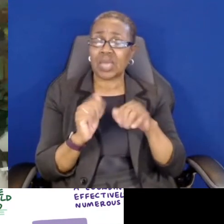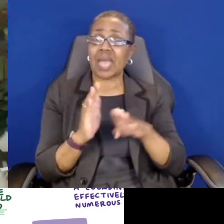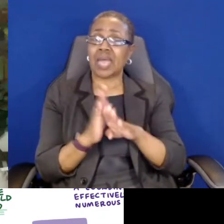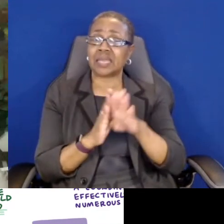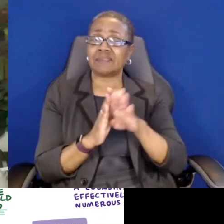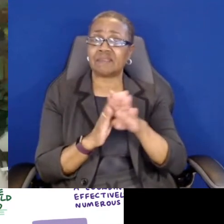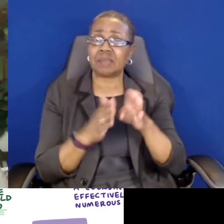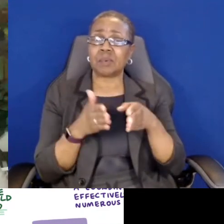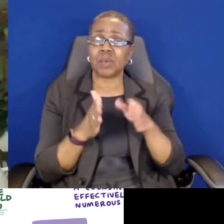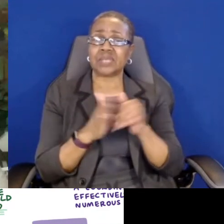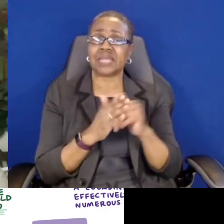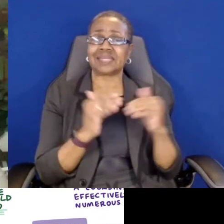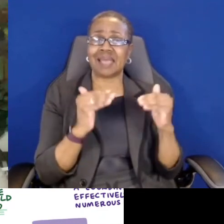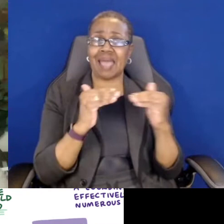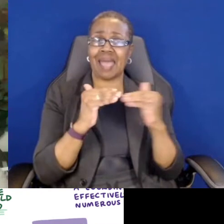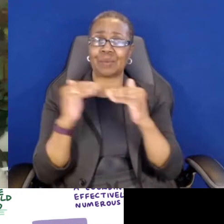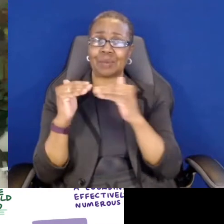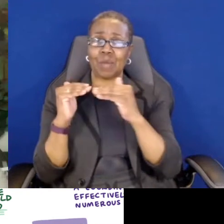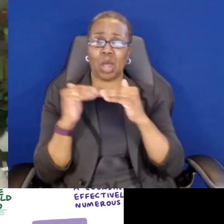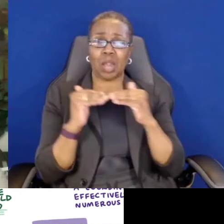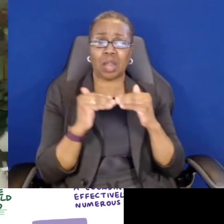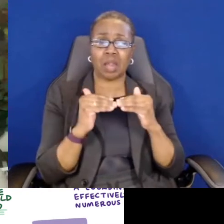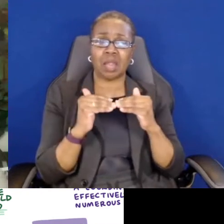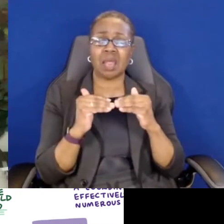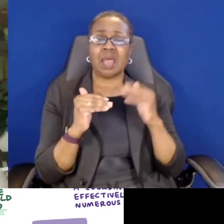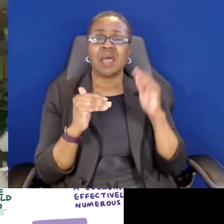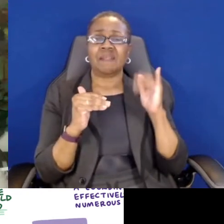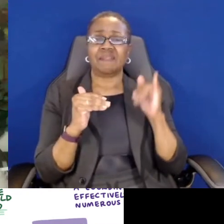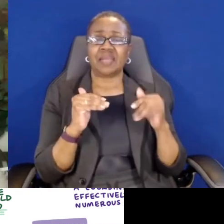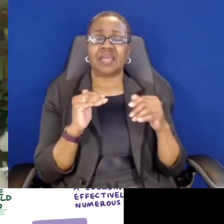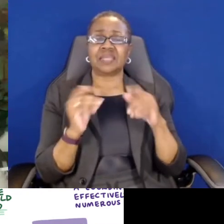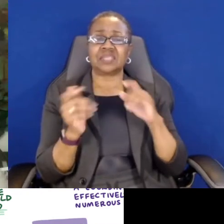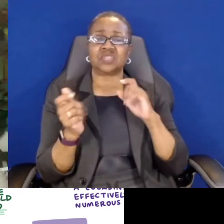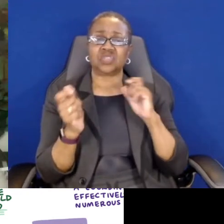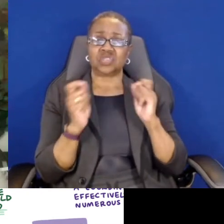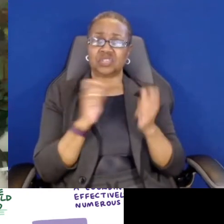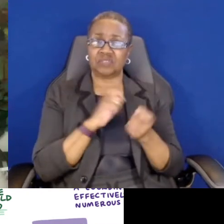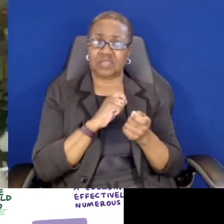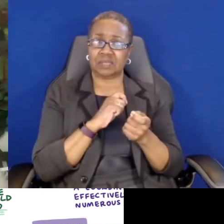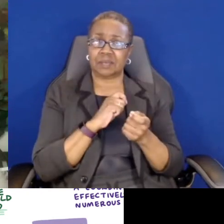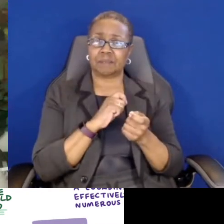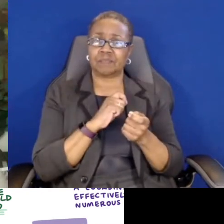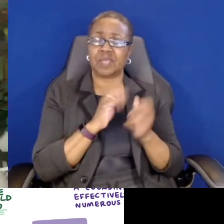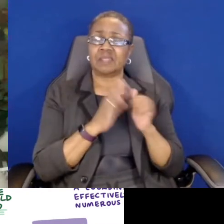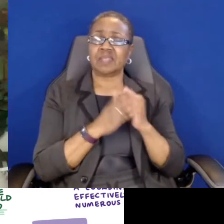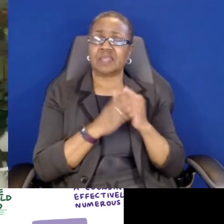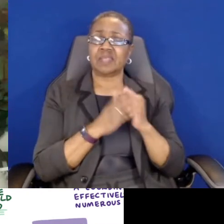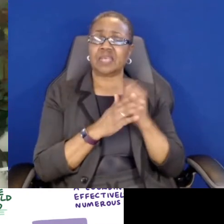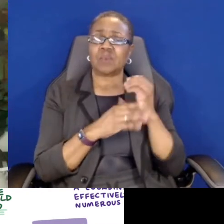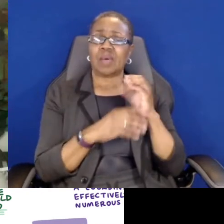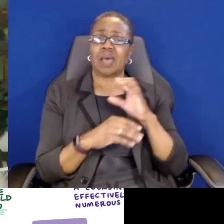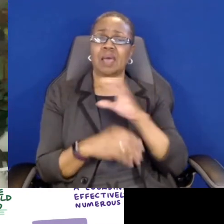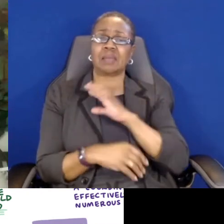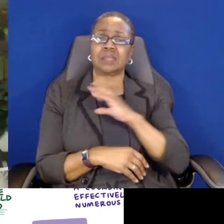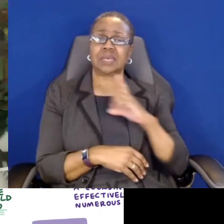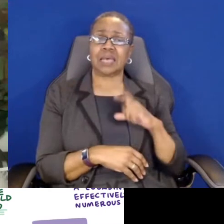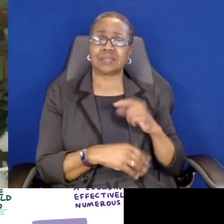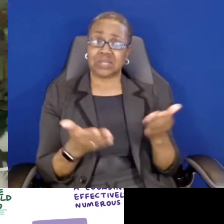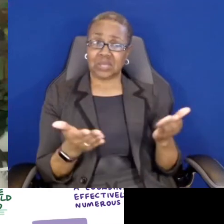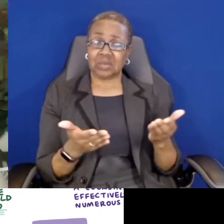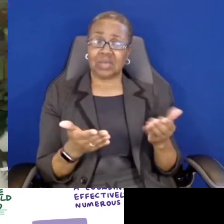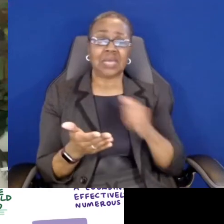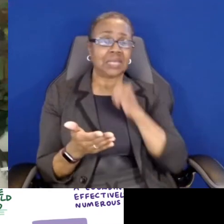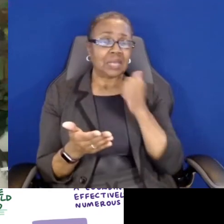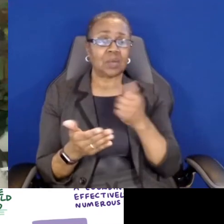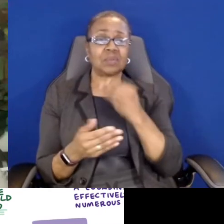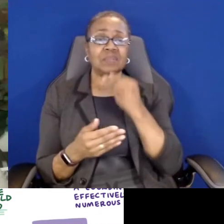is equitable. So I think that has shifted, but this is why the council exists. That's why it's not just food policy, but food